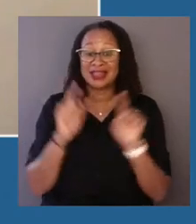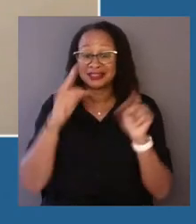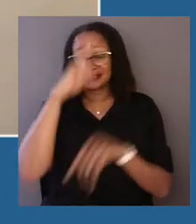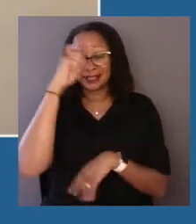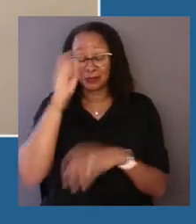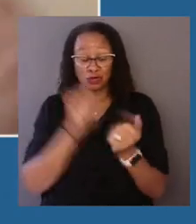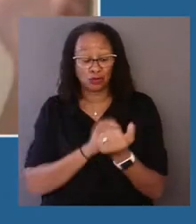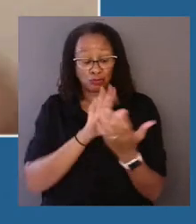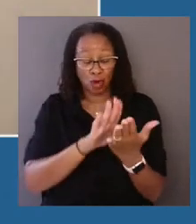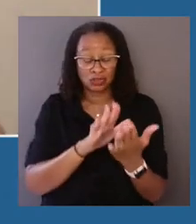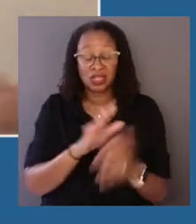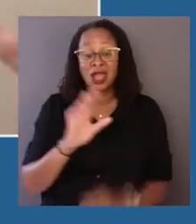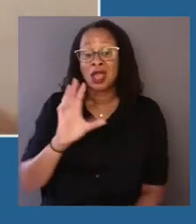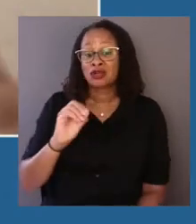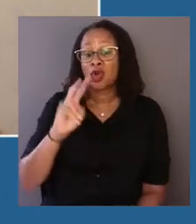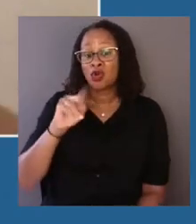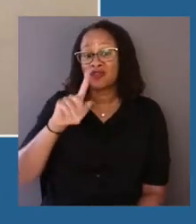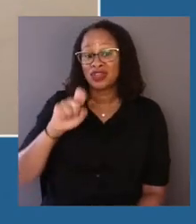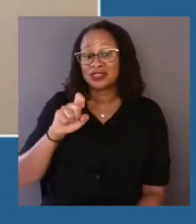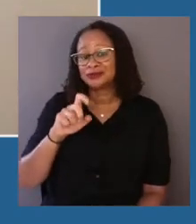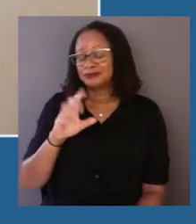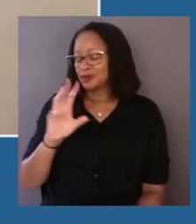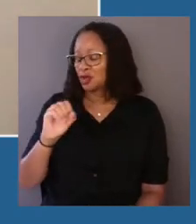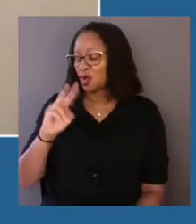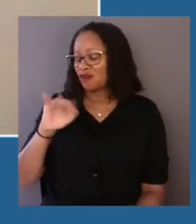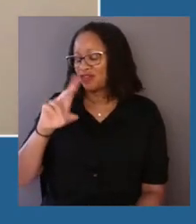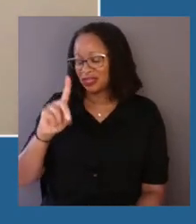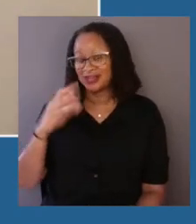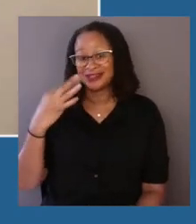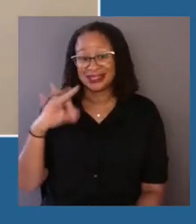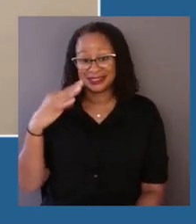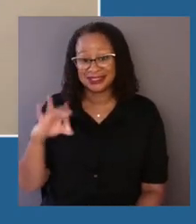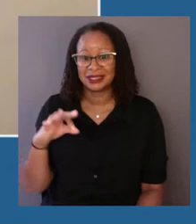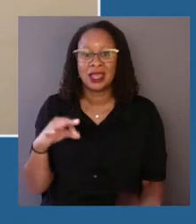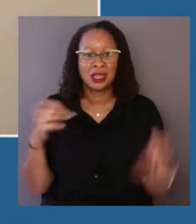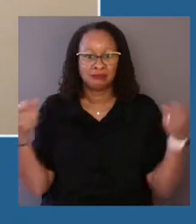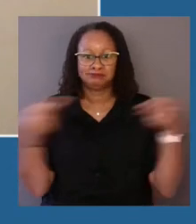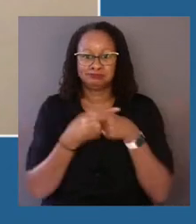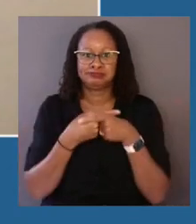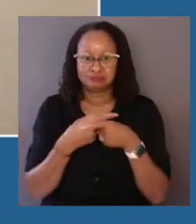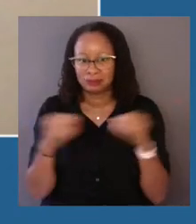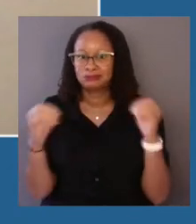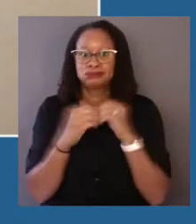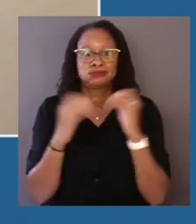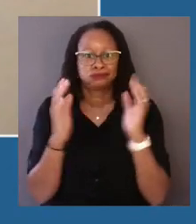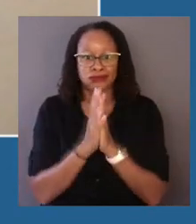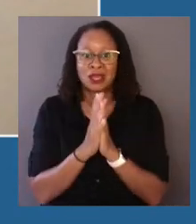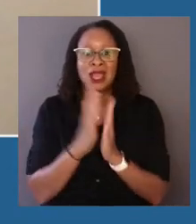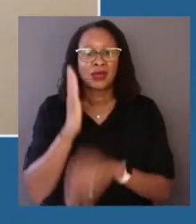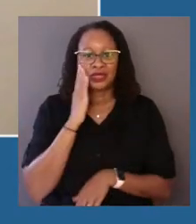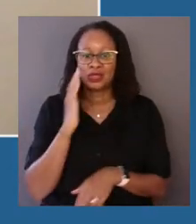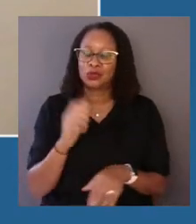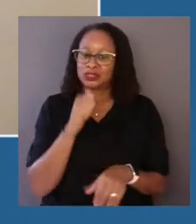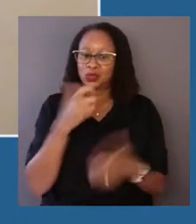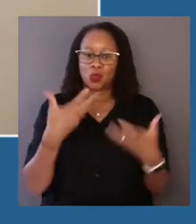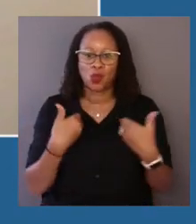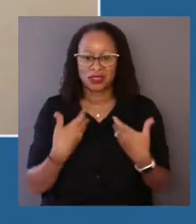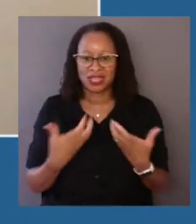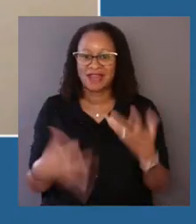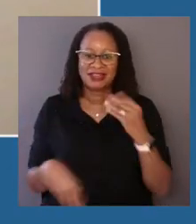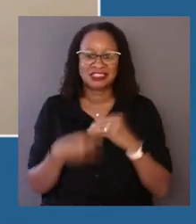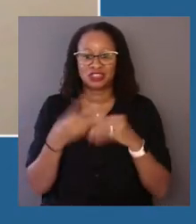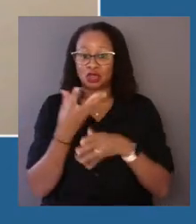COVID-19 crisis and the climate crisis were coming to collision, we knew that we didn't want to have additional loss of